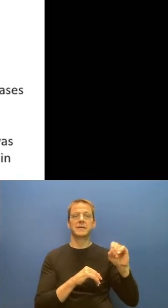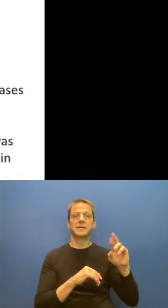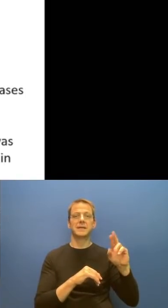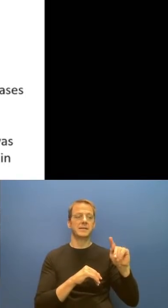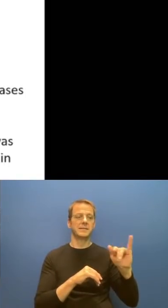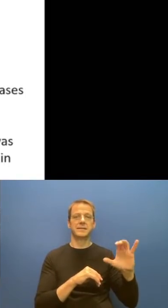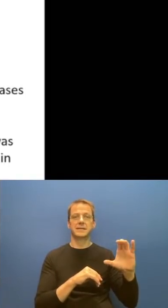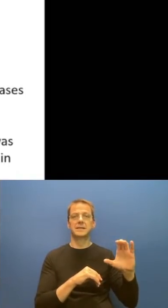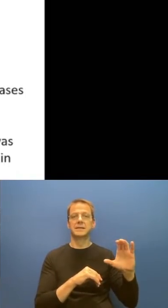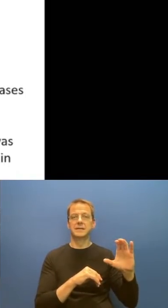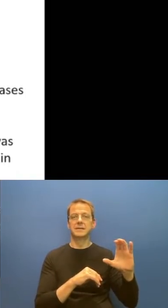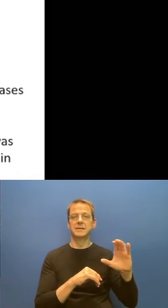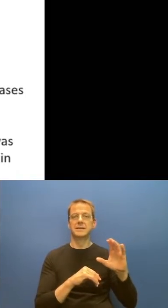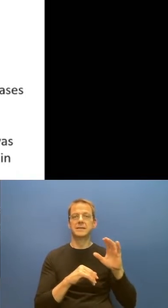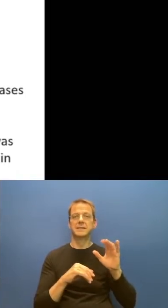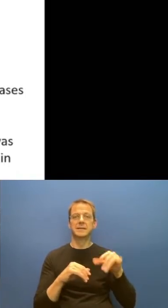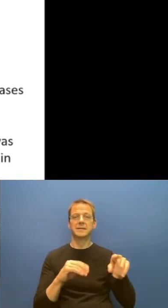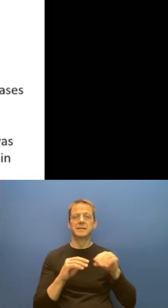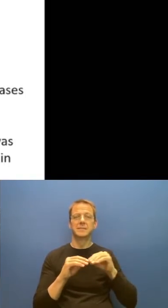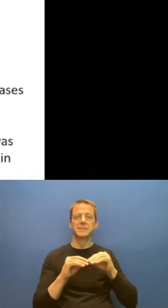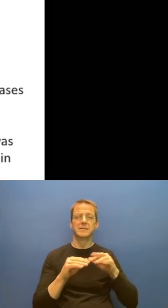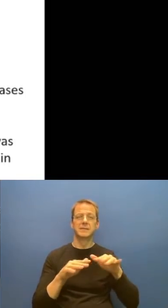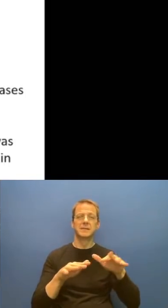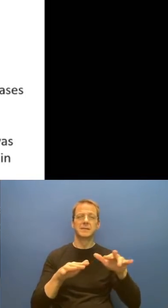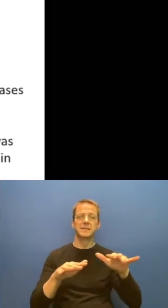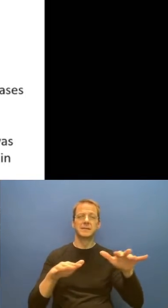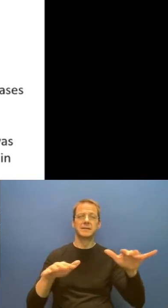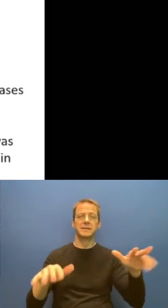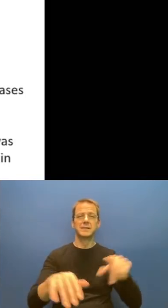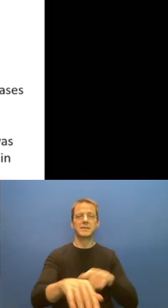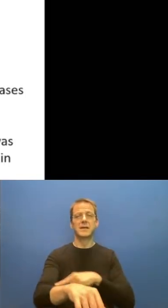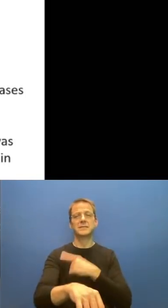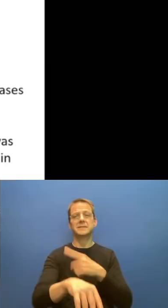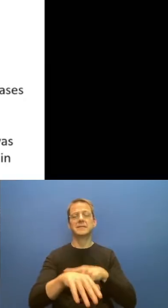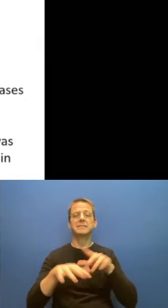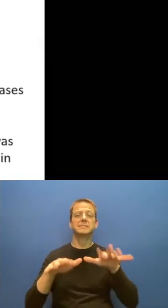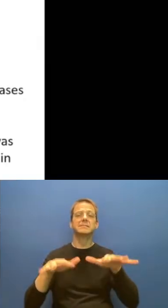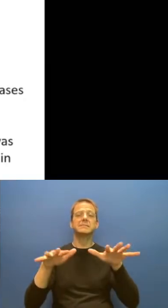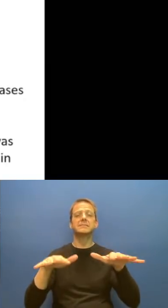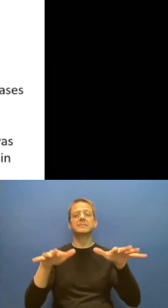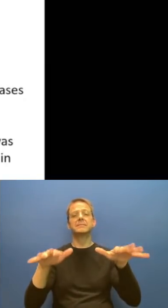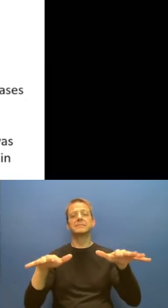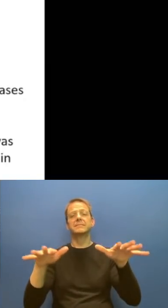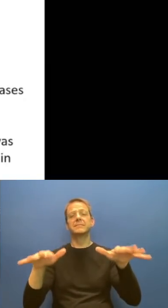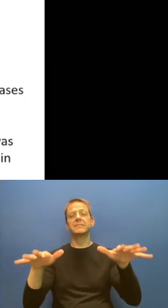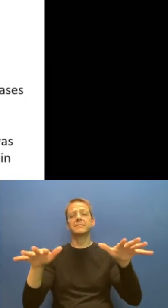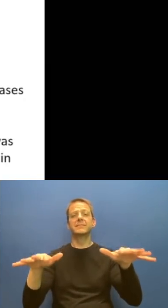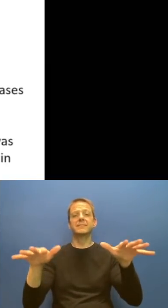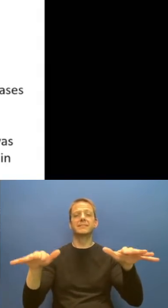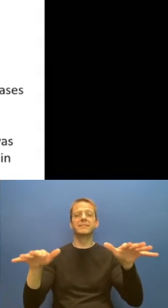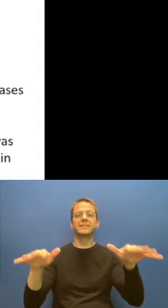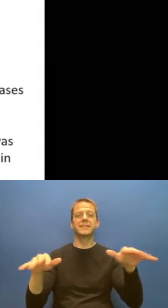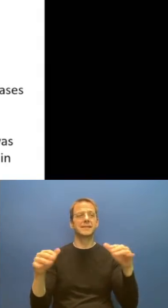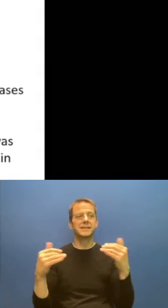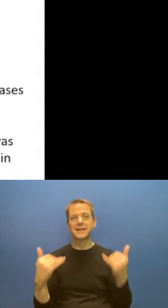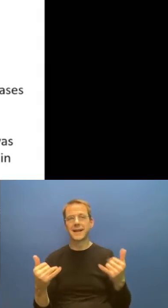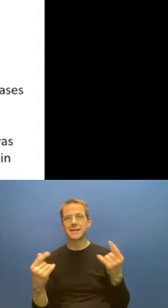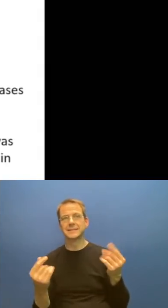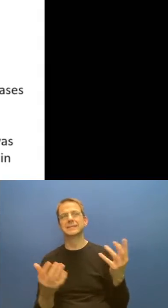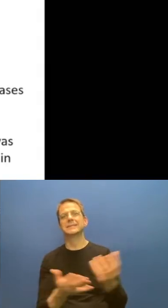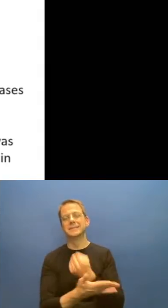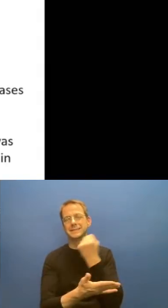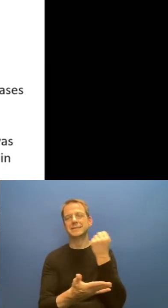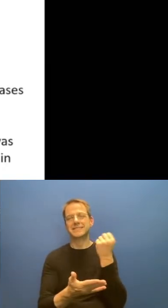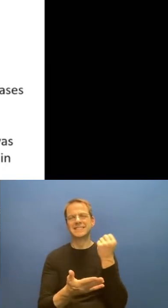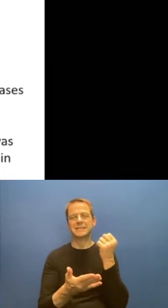acted. And to come back, already we had the first case on December 15th last year. And